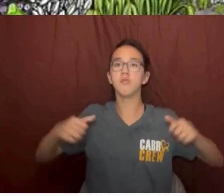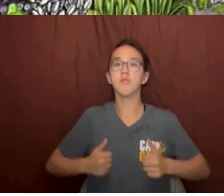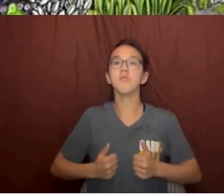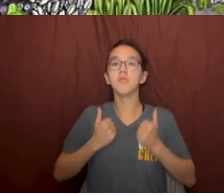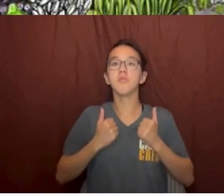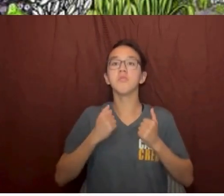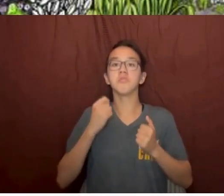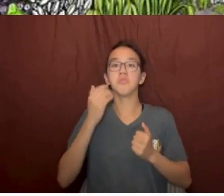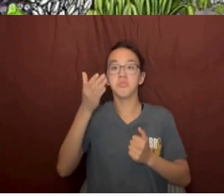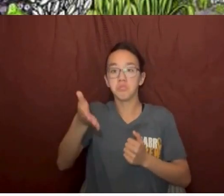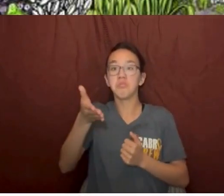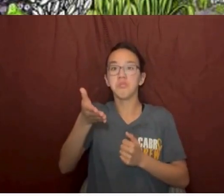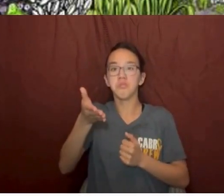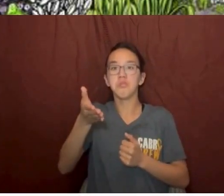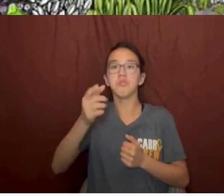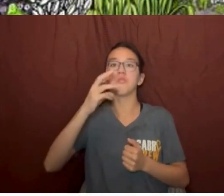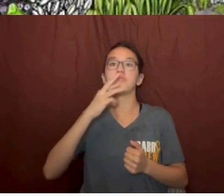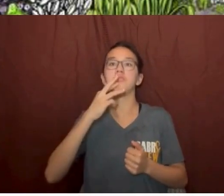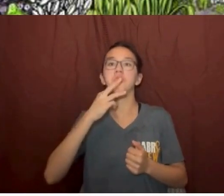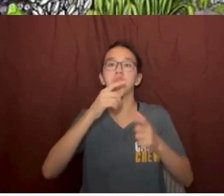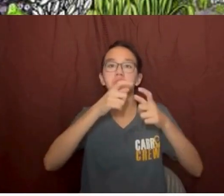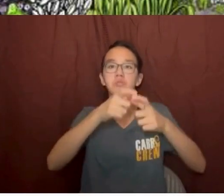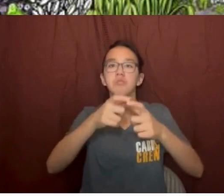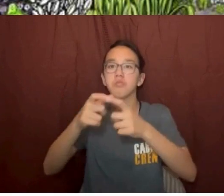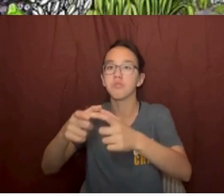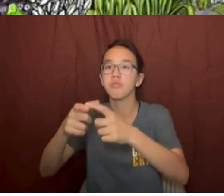biodiversity have that live there.